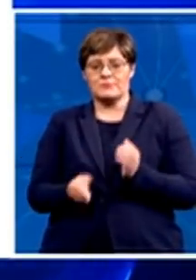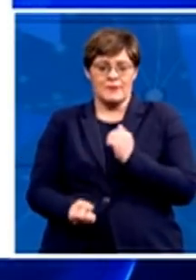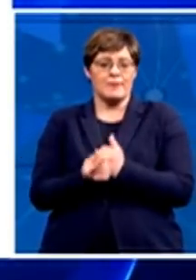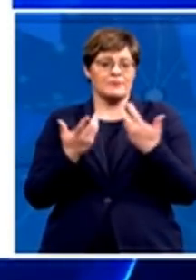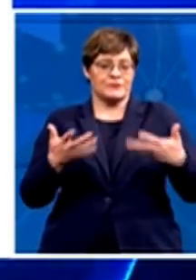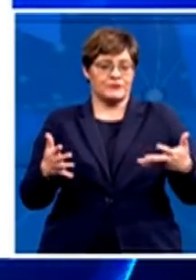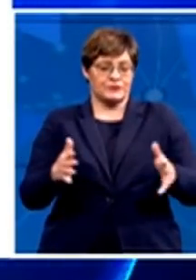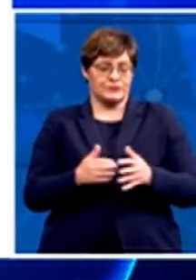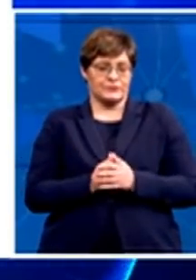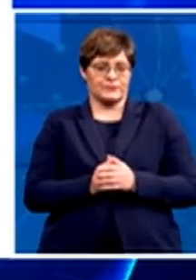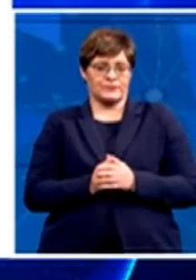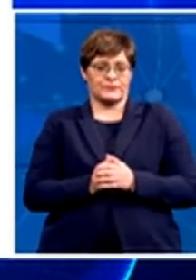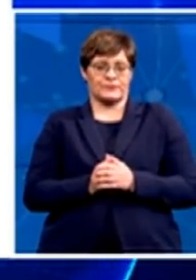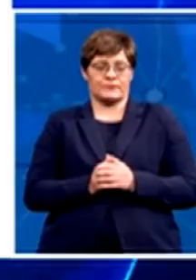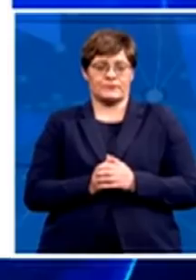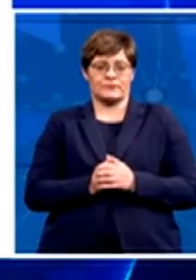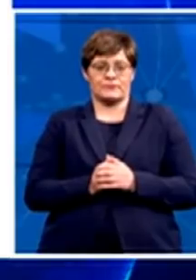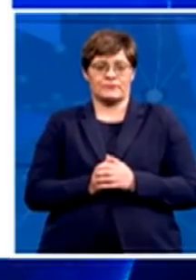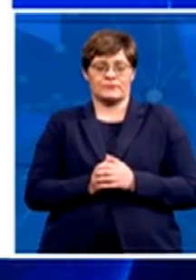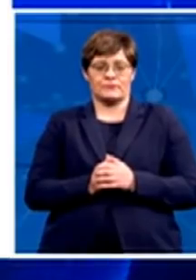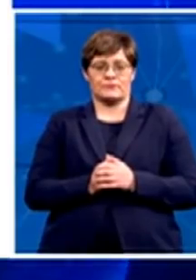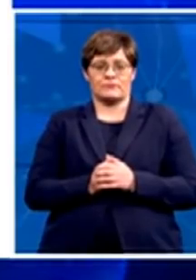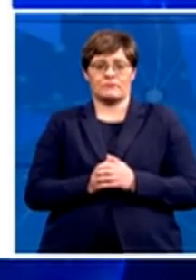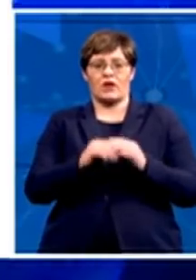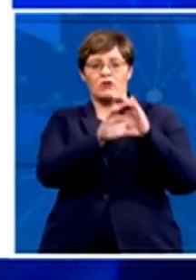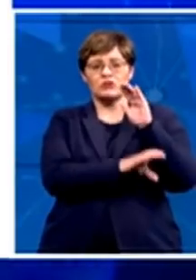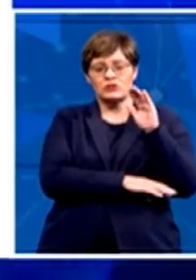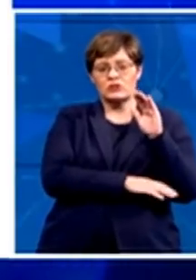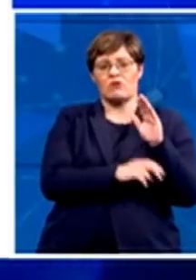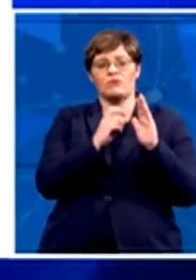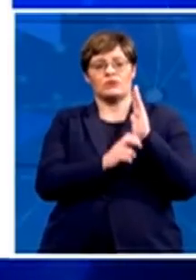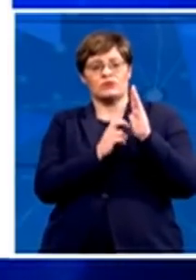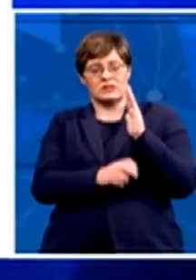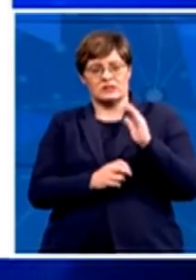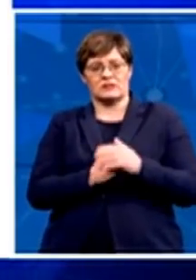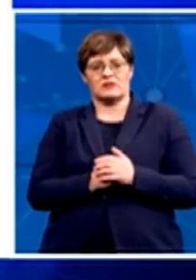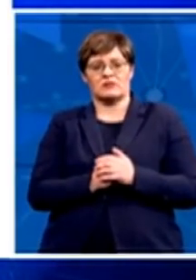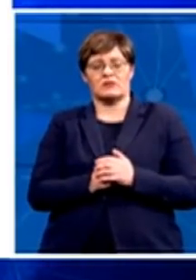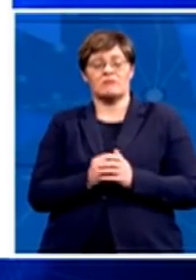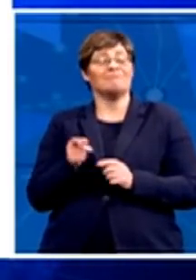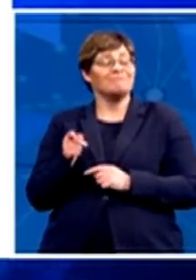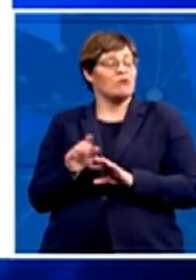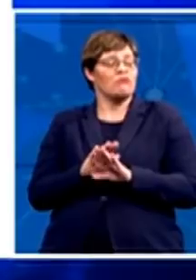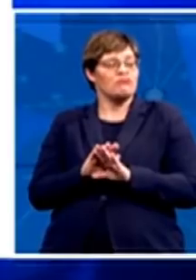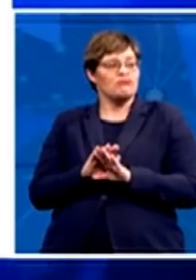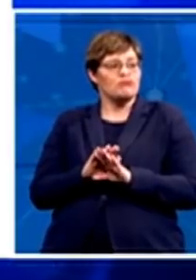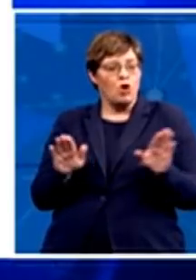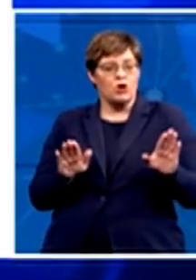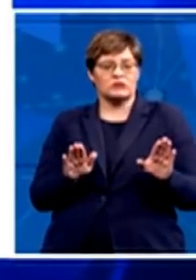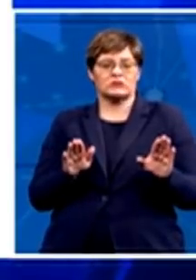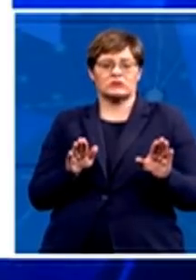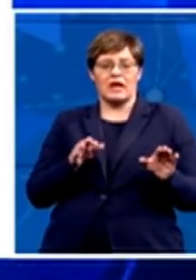From the Constitution and the rules, whilst they may not be prescriptive, they don't tell the committee how to